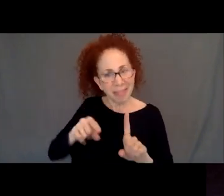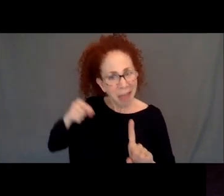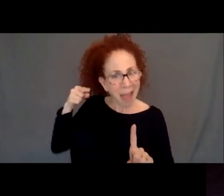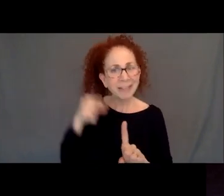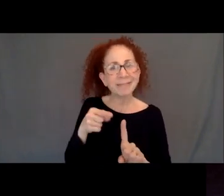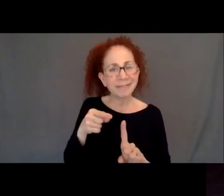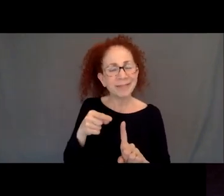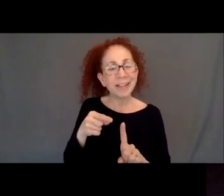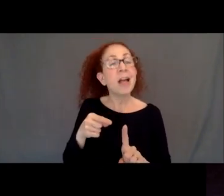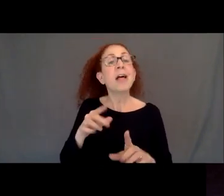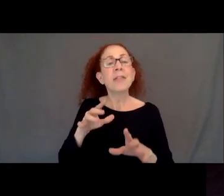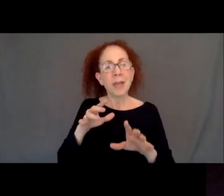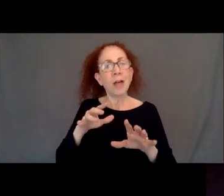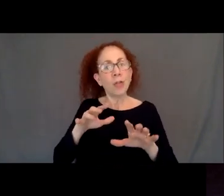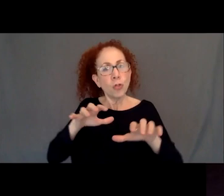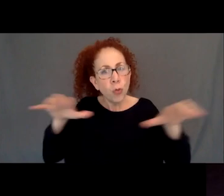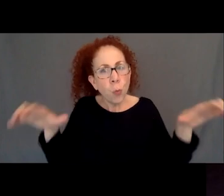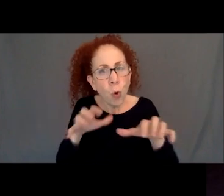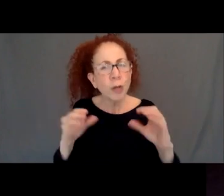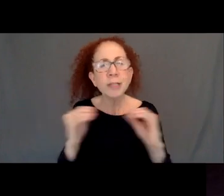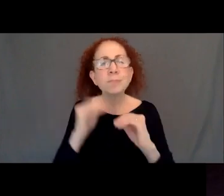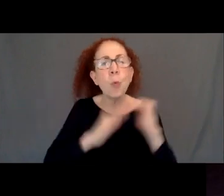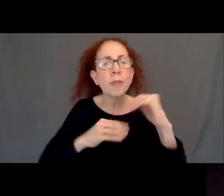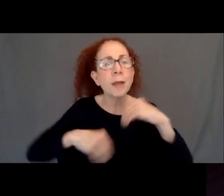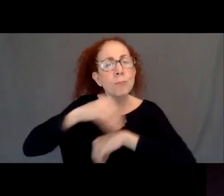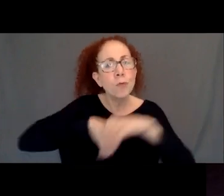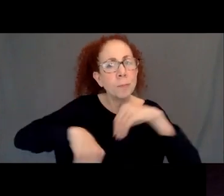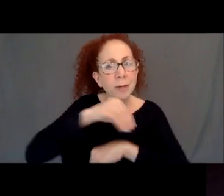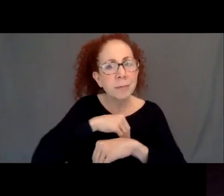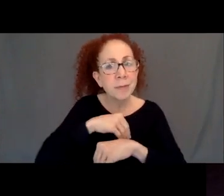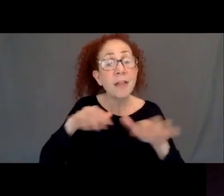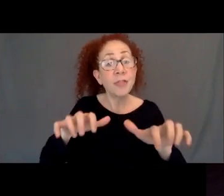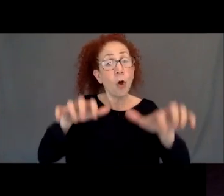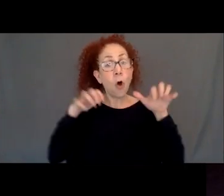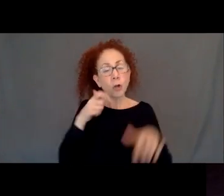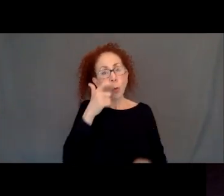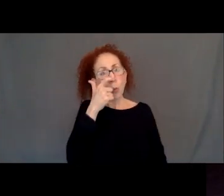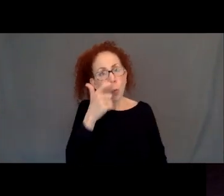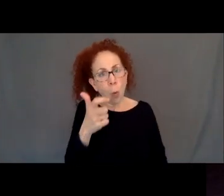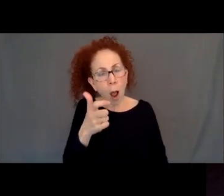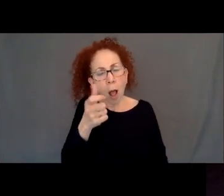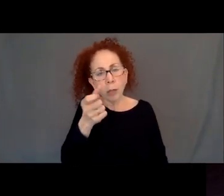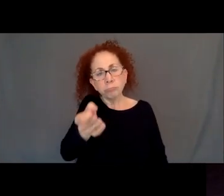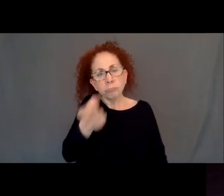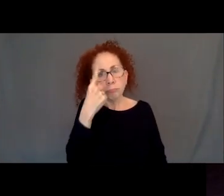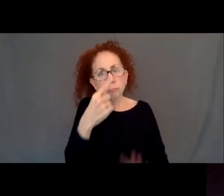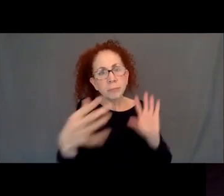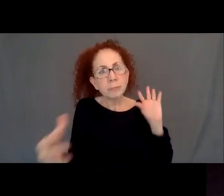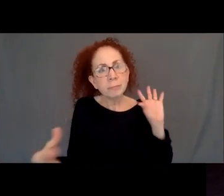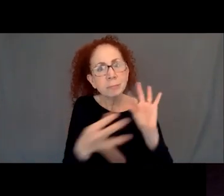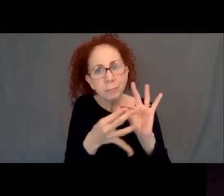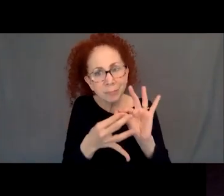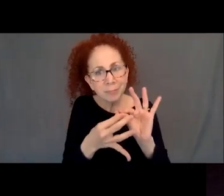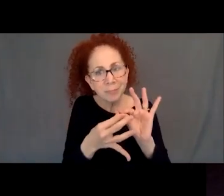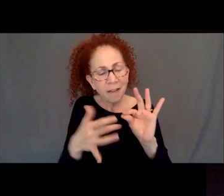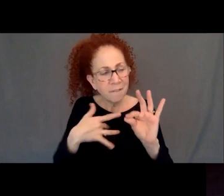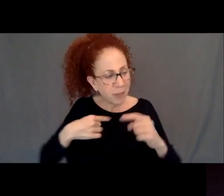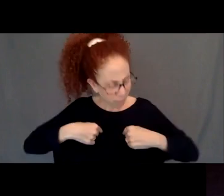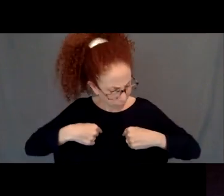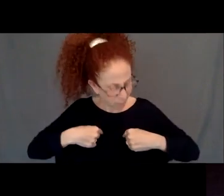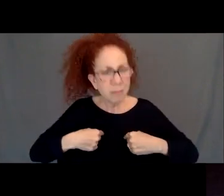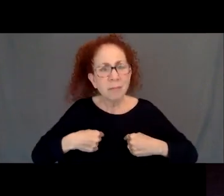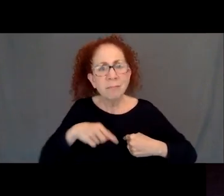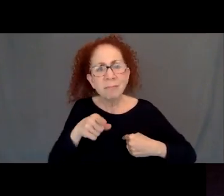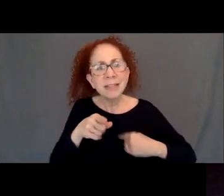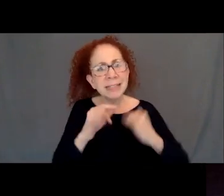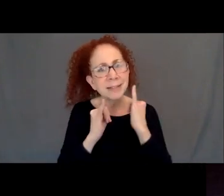transcends movement, that the audience connects to what they're seeing, that they can see a bit of themselves and